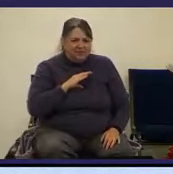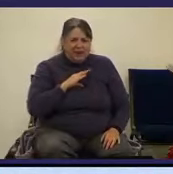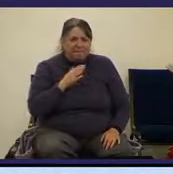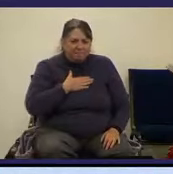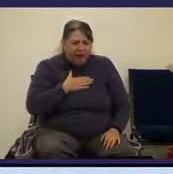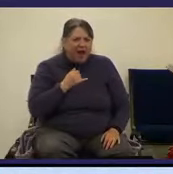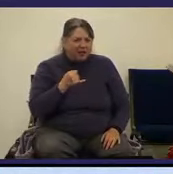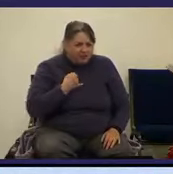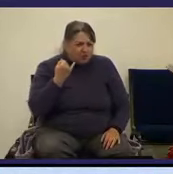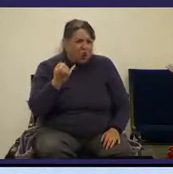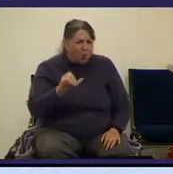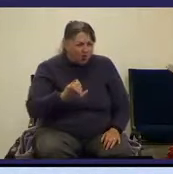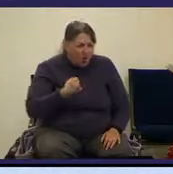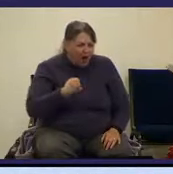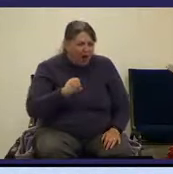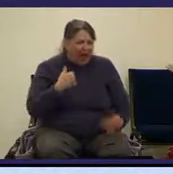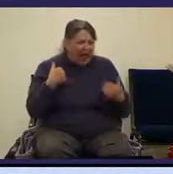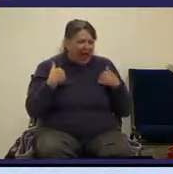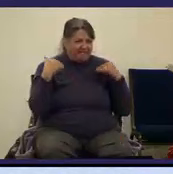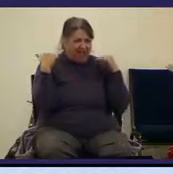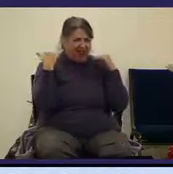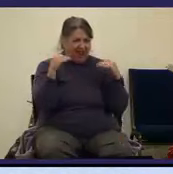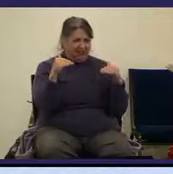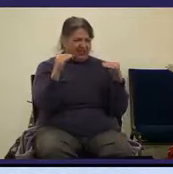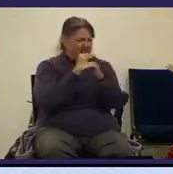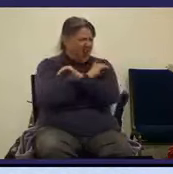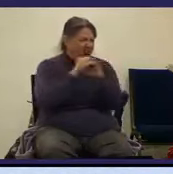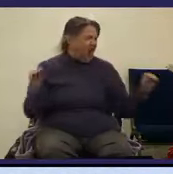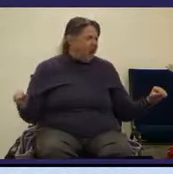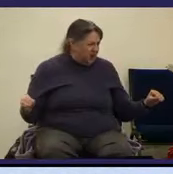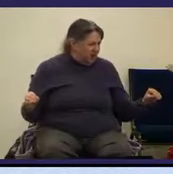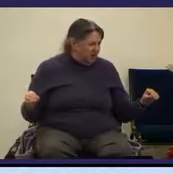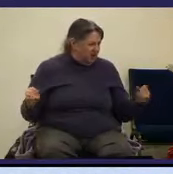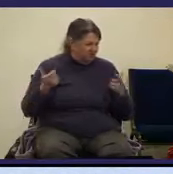joy knows no bounds. That's a powerful,